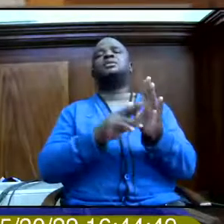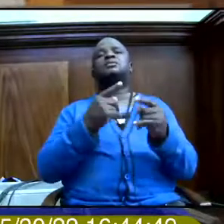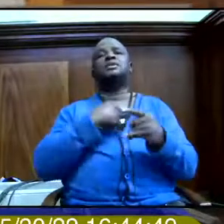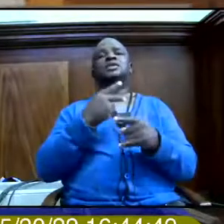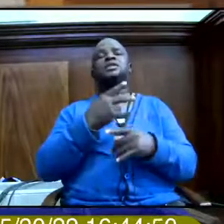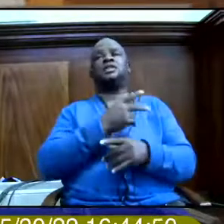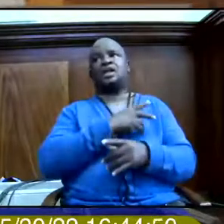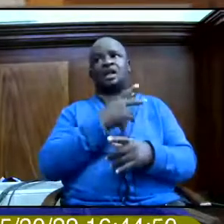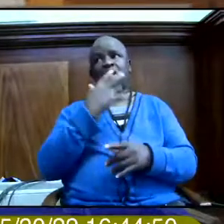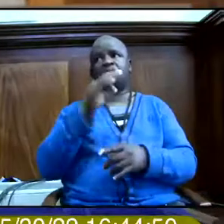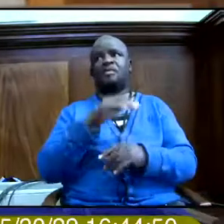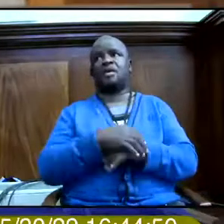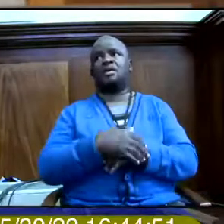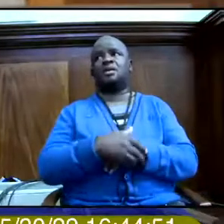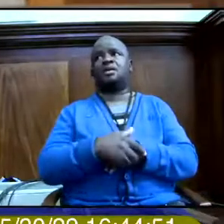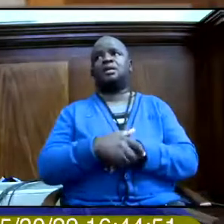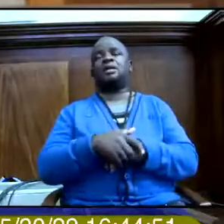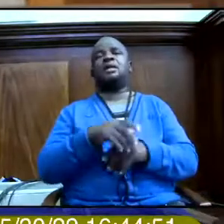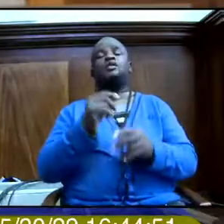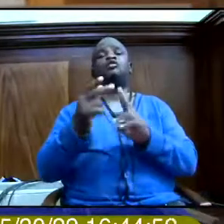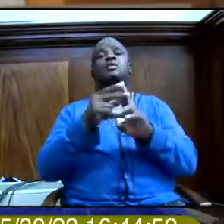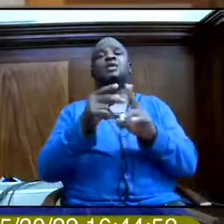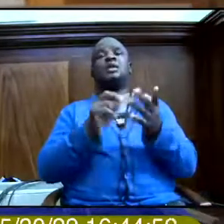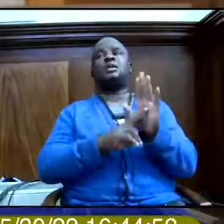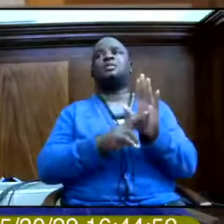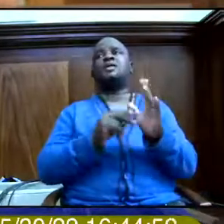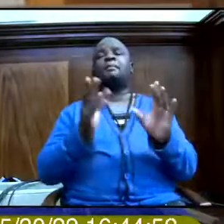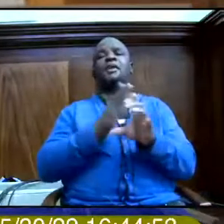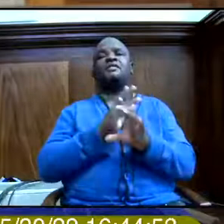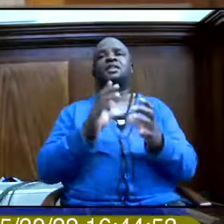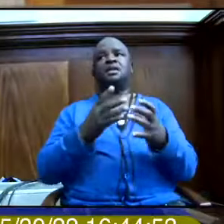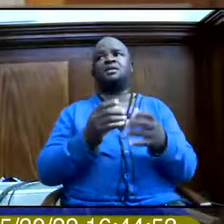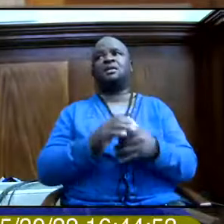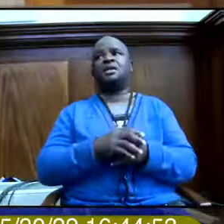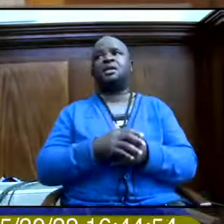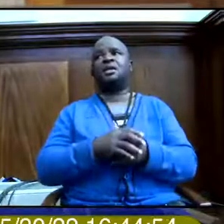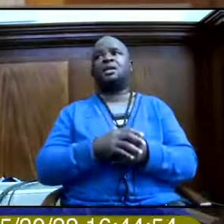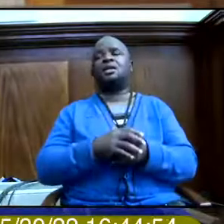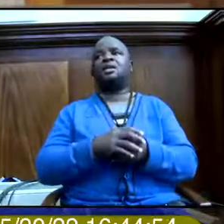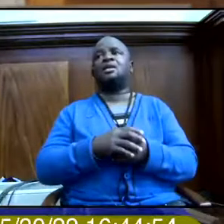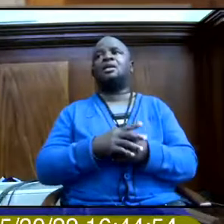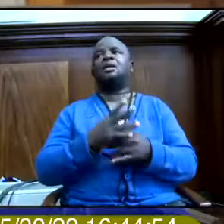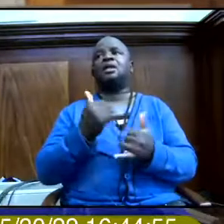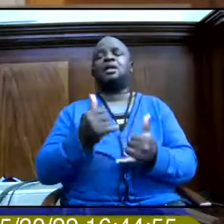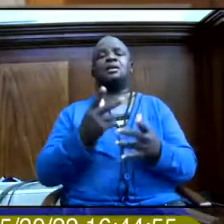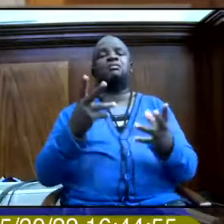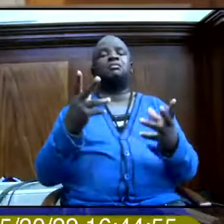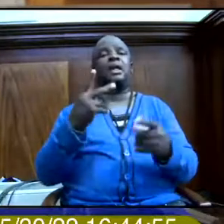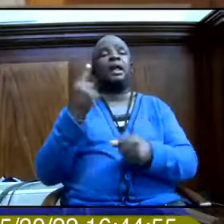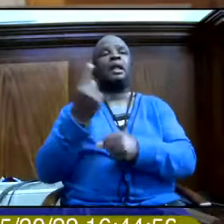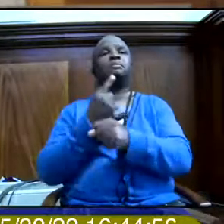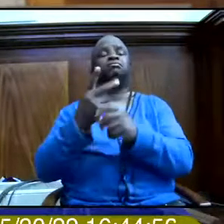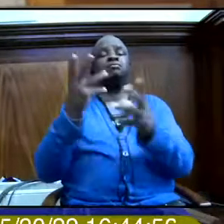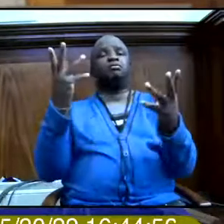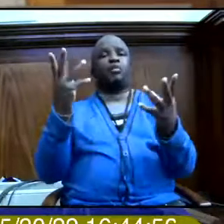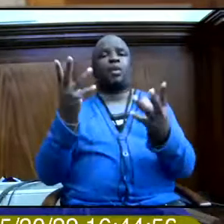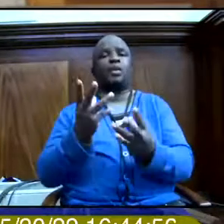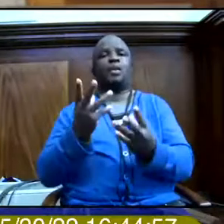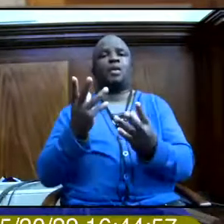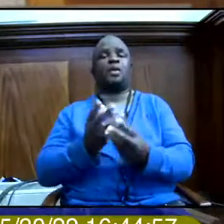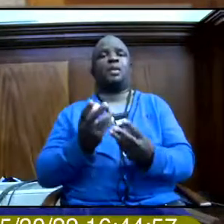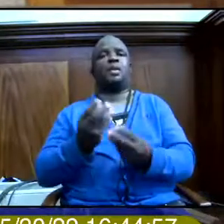servants the unions that are representing private sector workers are shrinking every day